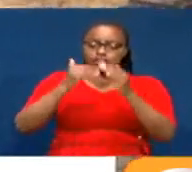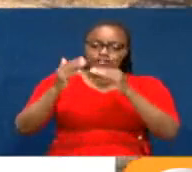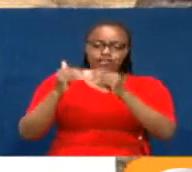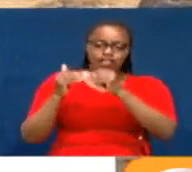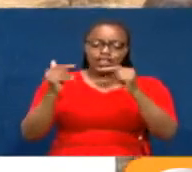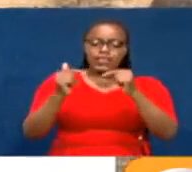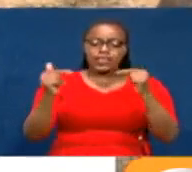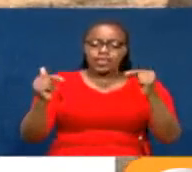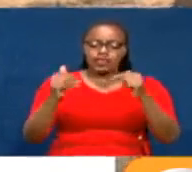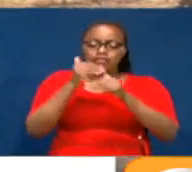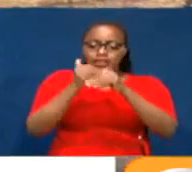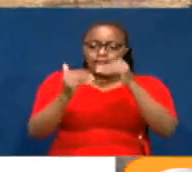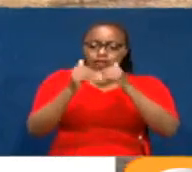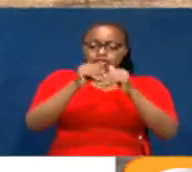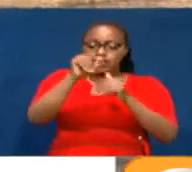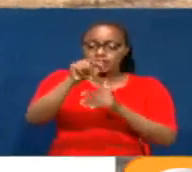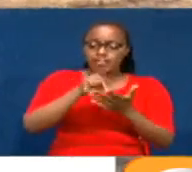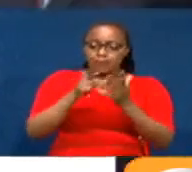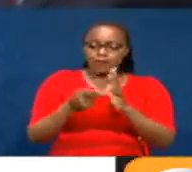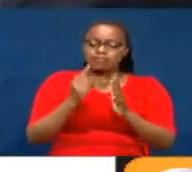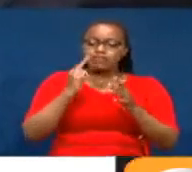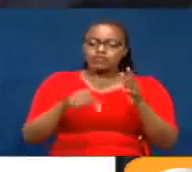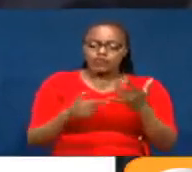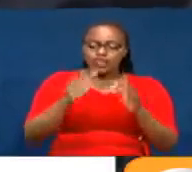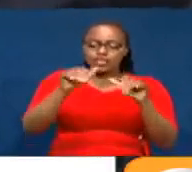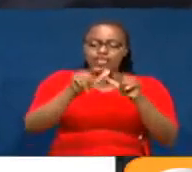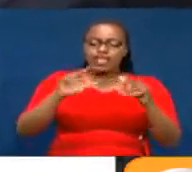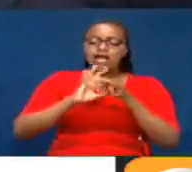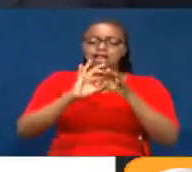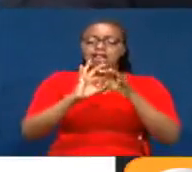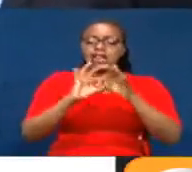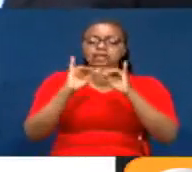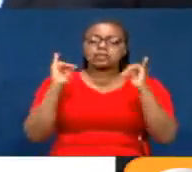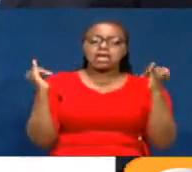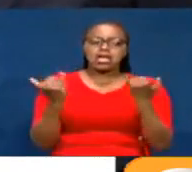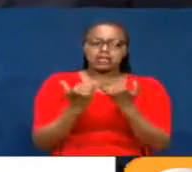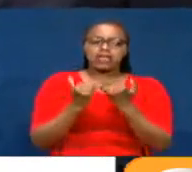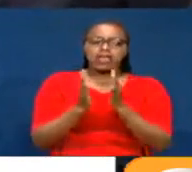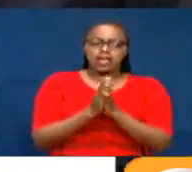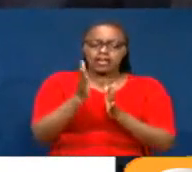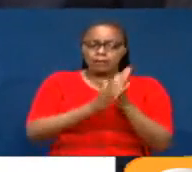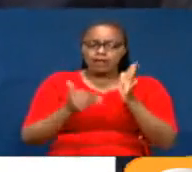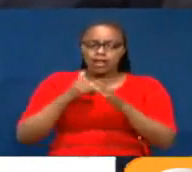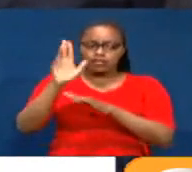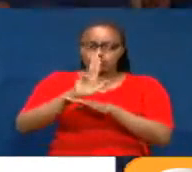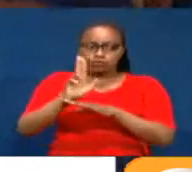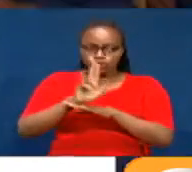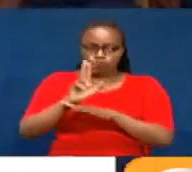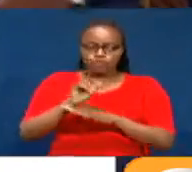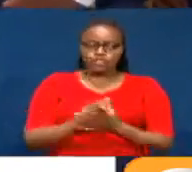leadership opposed to the construction of the project, claiming that the piece of land belongs to the institution and has plans to utilize